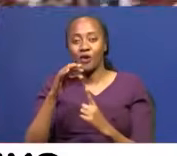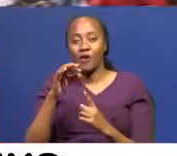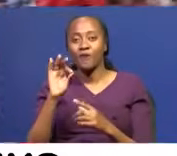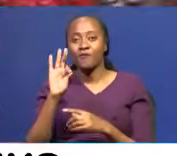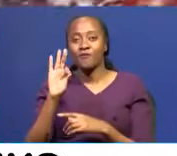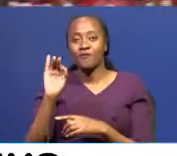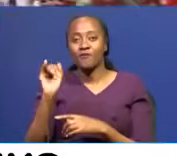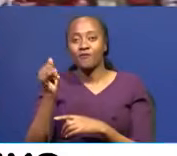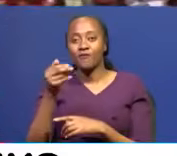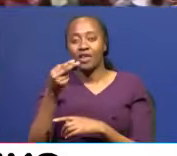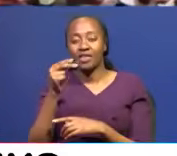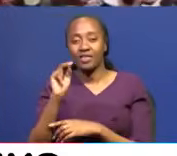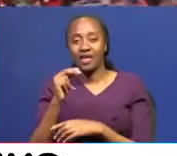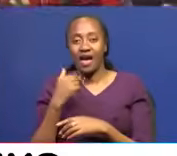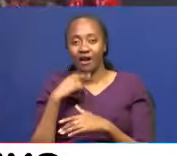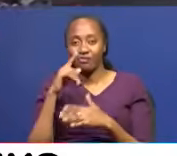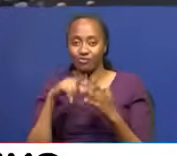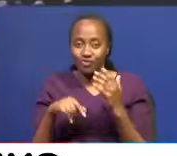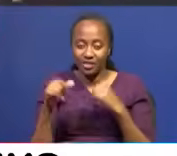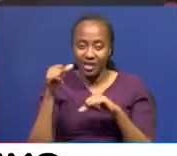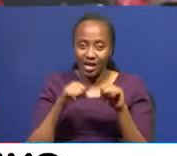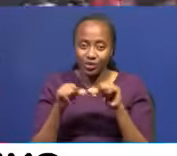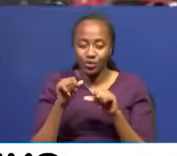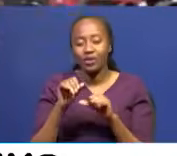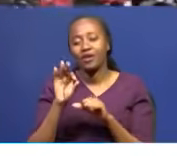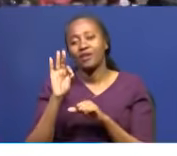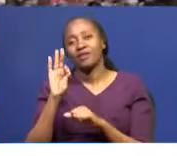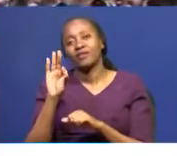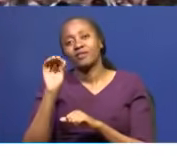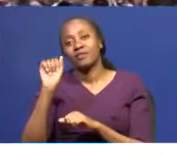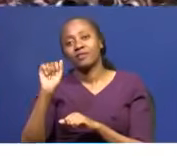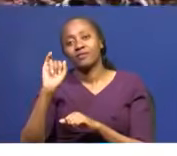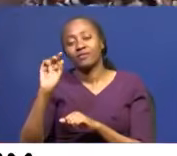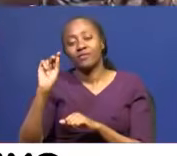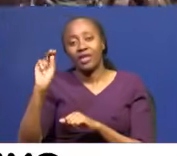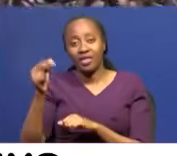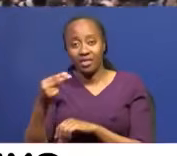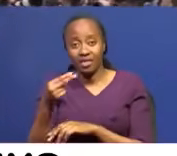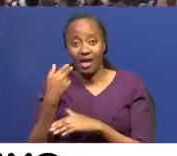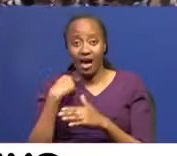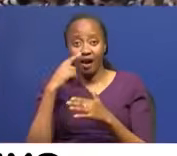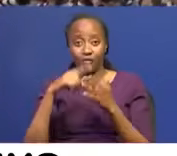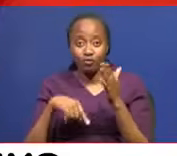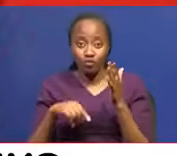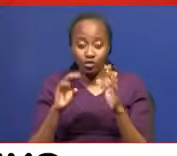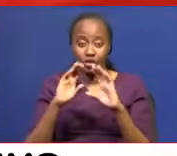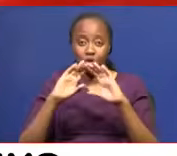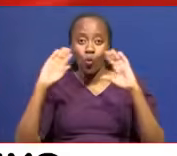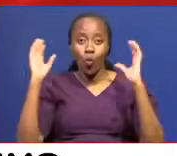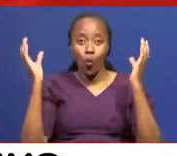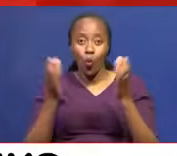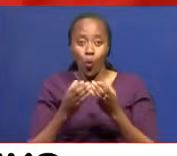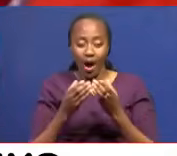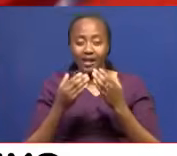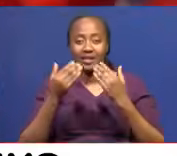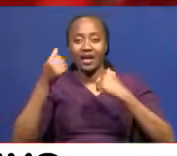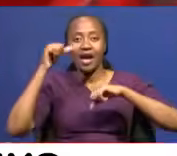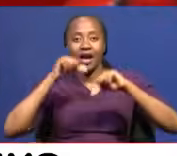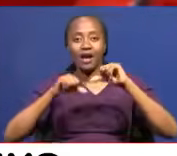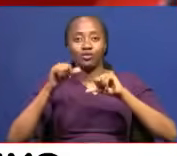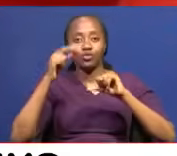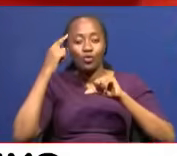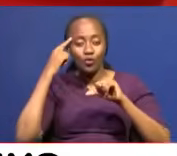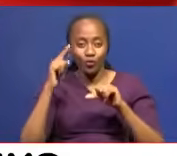with the brilliant Ichimel Garouche. Kipyegon, who is also the 1,500 meters world record holder, becomes only the second woman to win